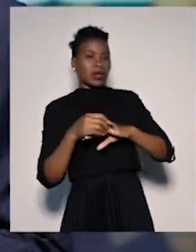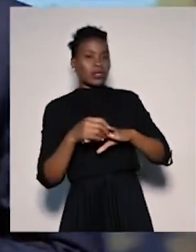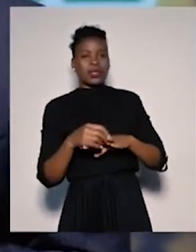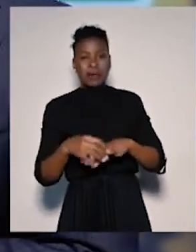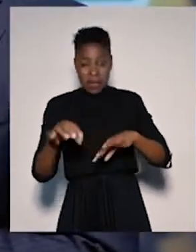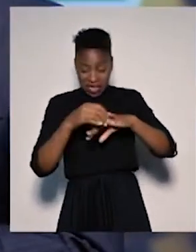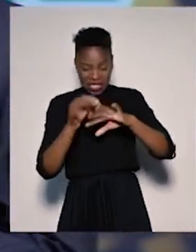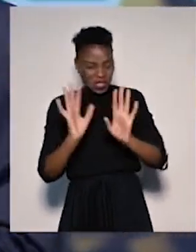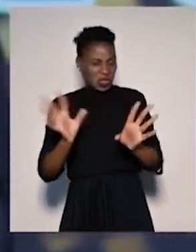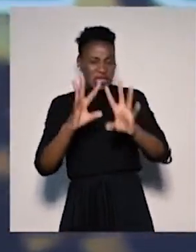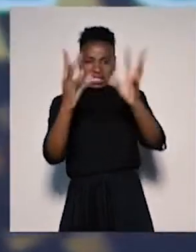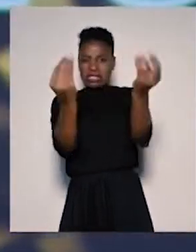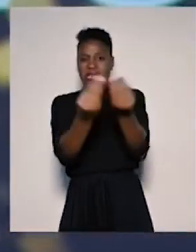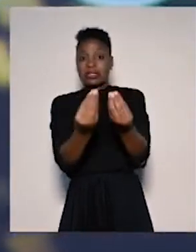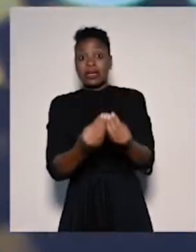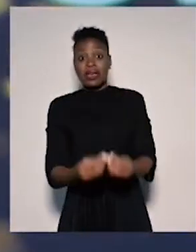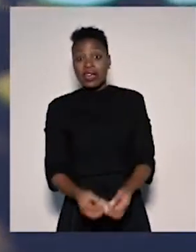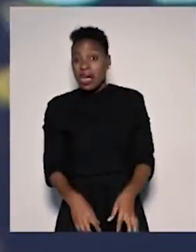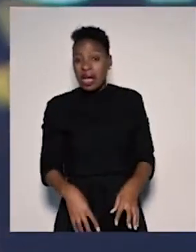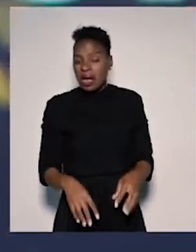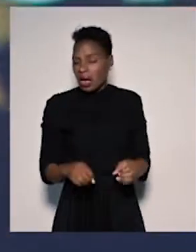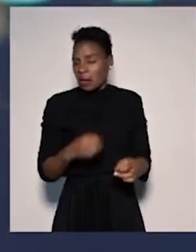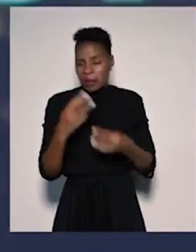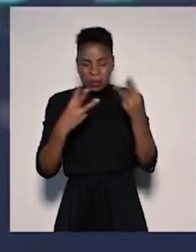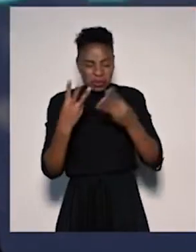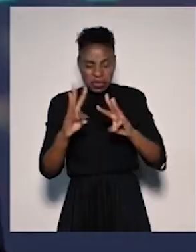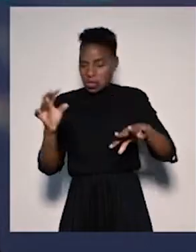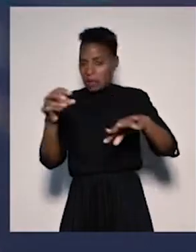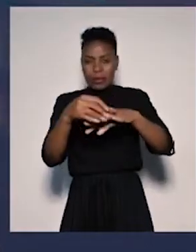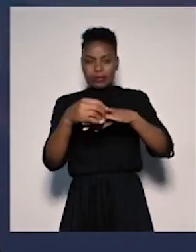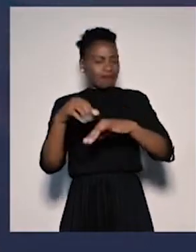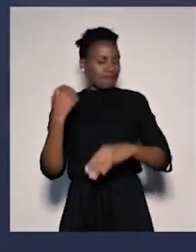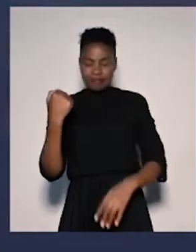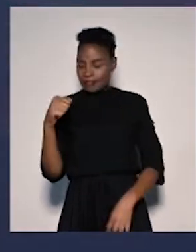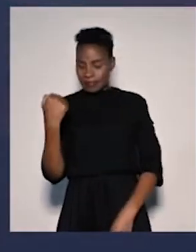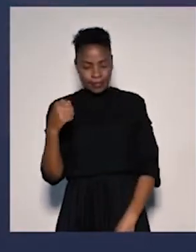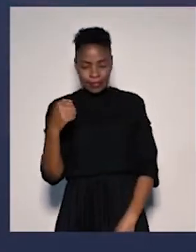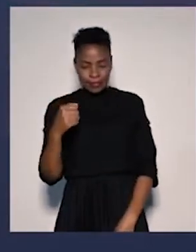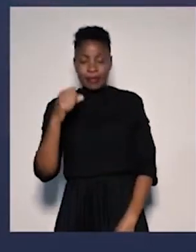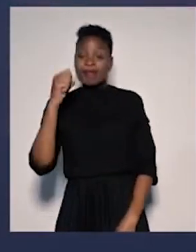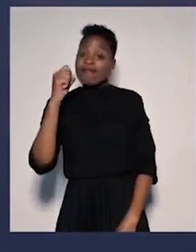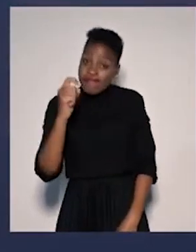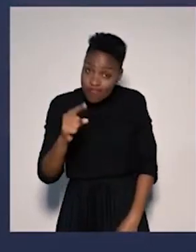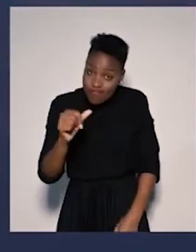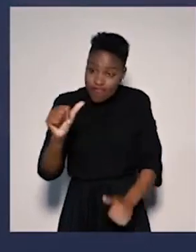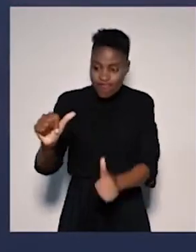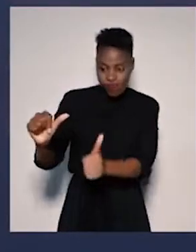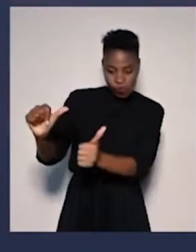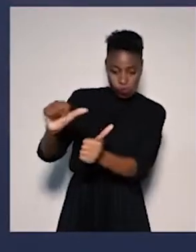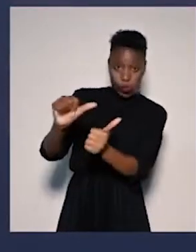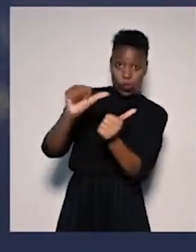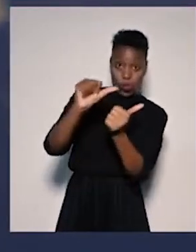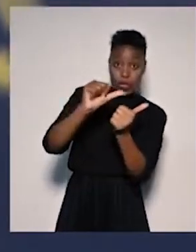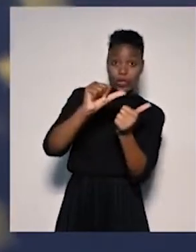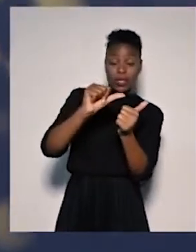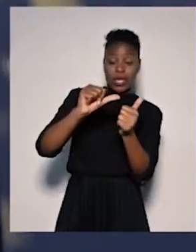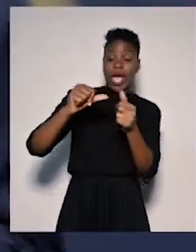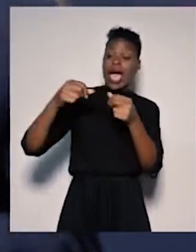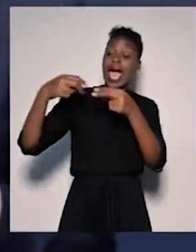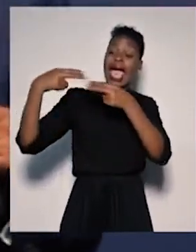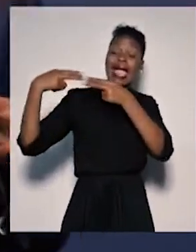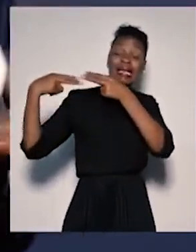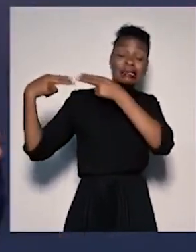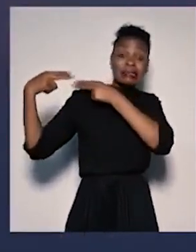now. People don't get married anymore. No. And yet when you go back into the history and the culture of